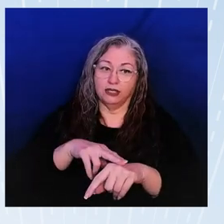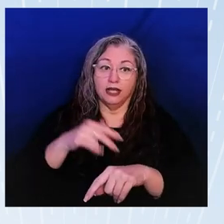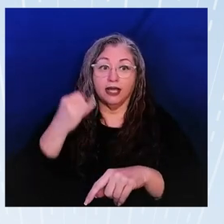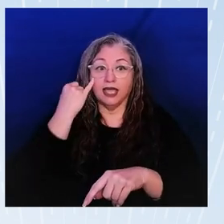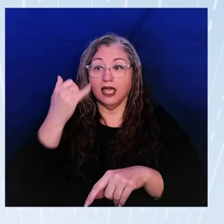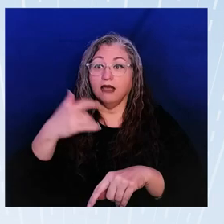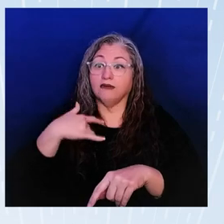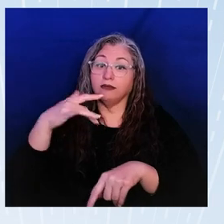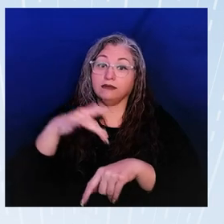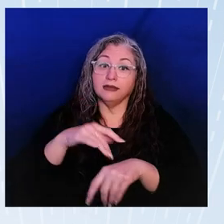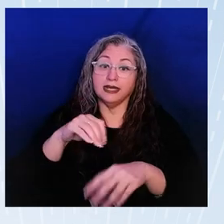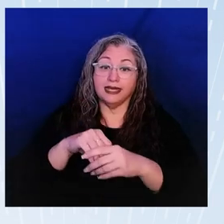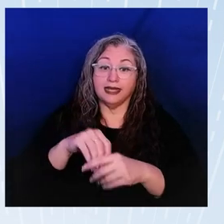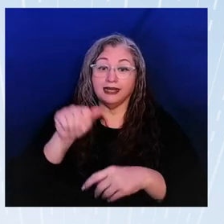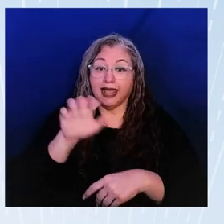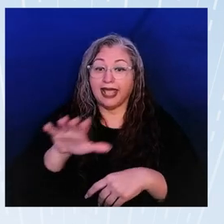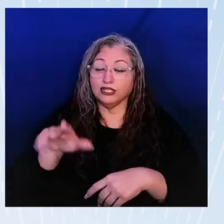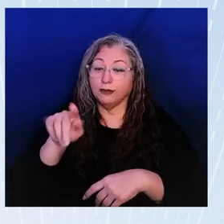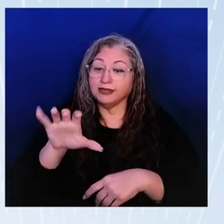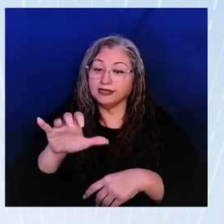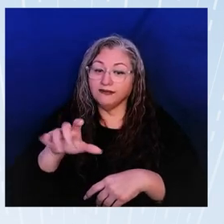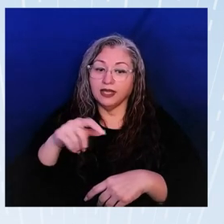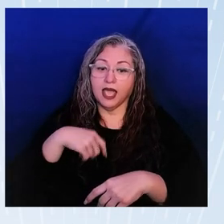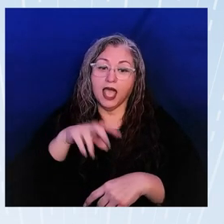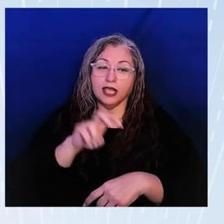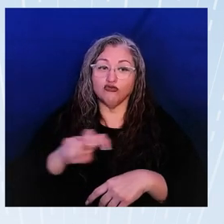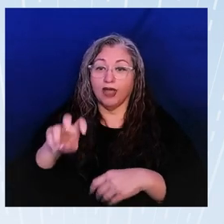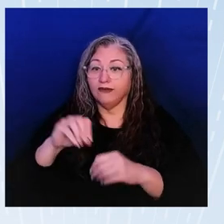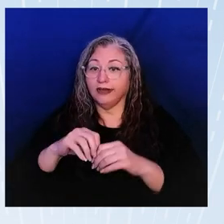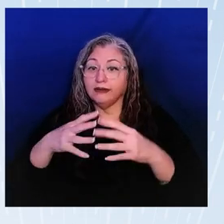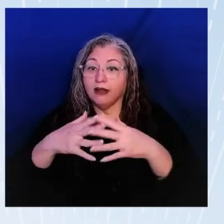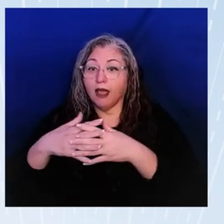Asia Pacific, when I travel in the Americas,